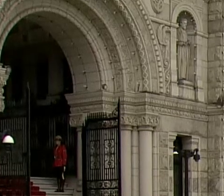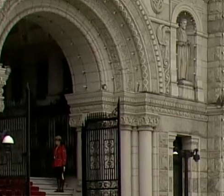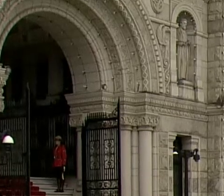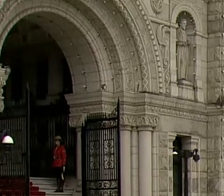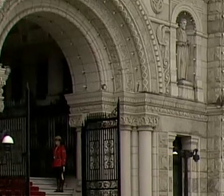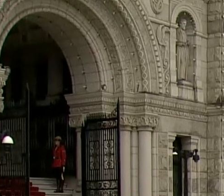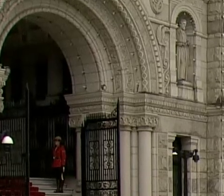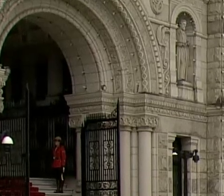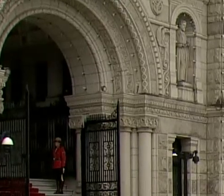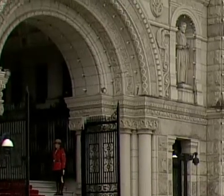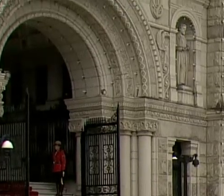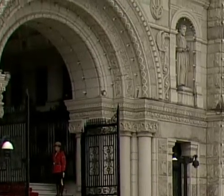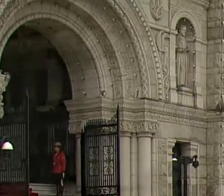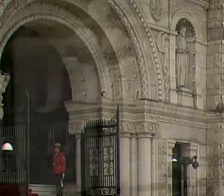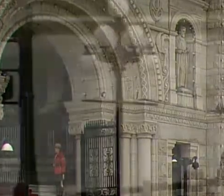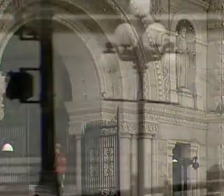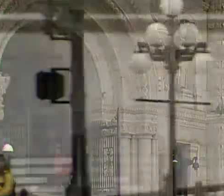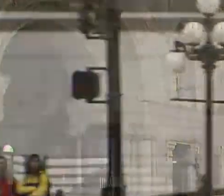Attention!